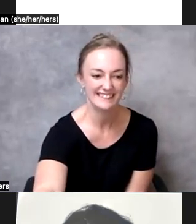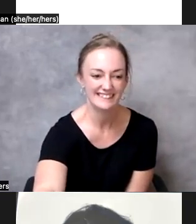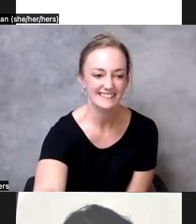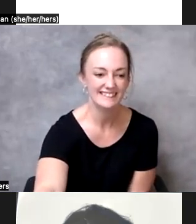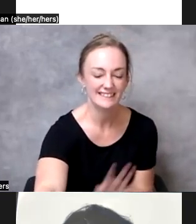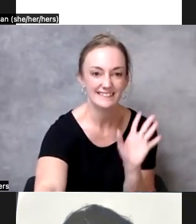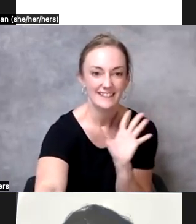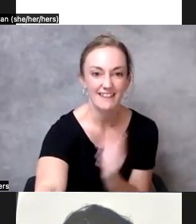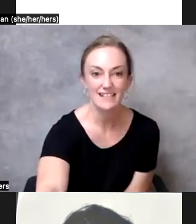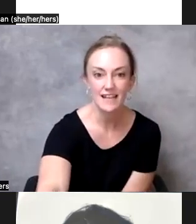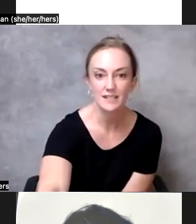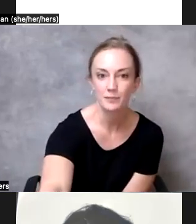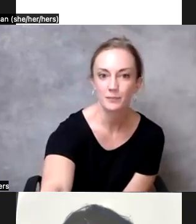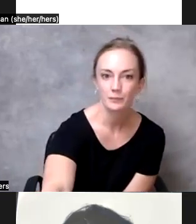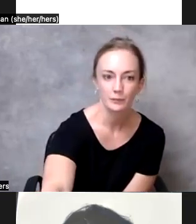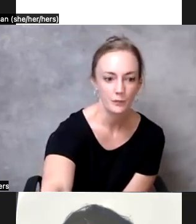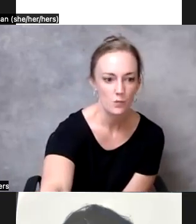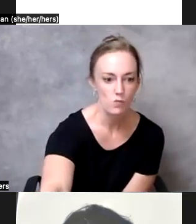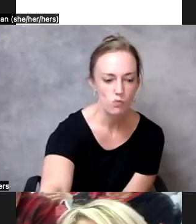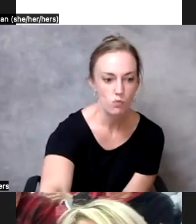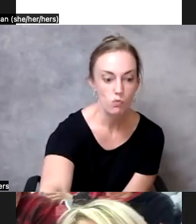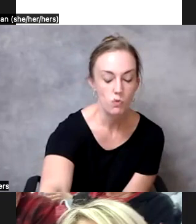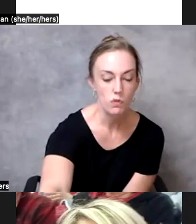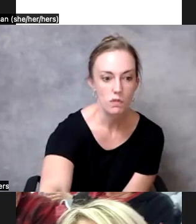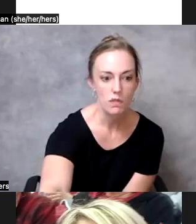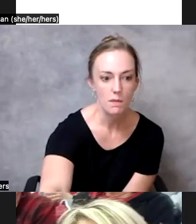We have someone with a hand raised.